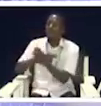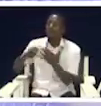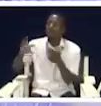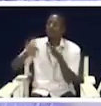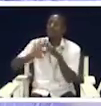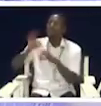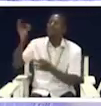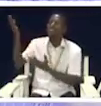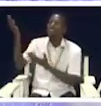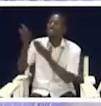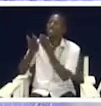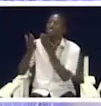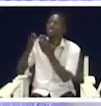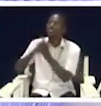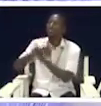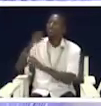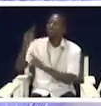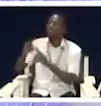the Lord,